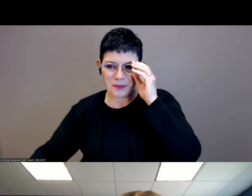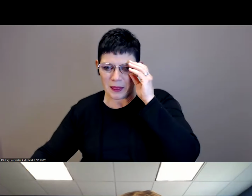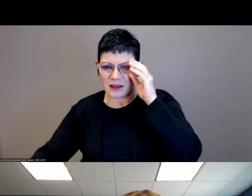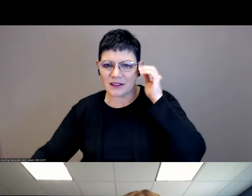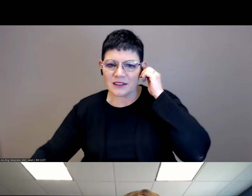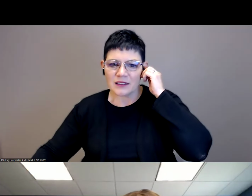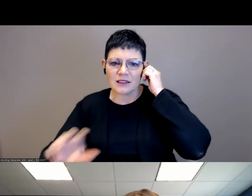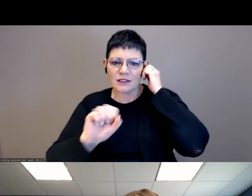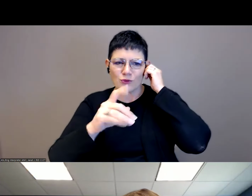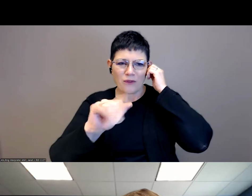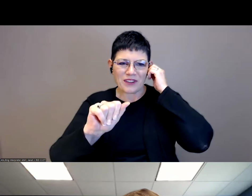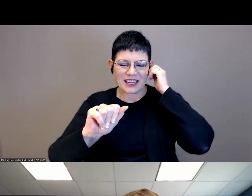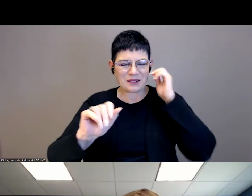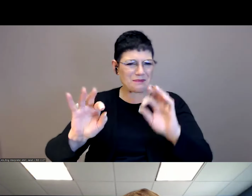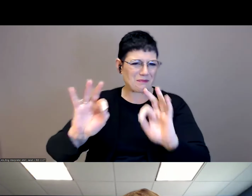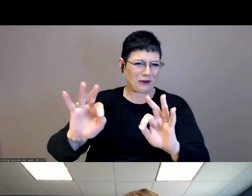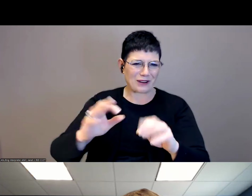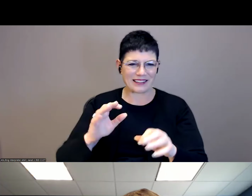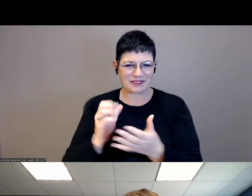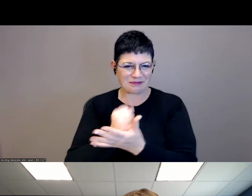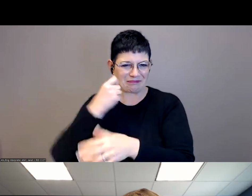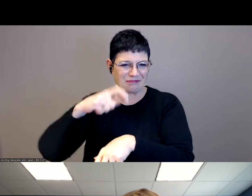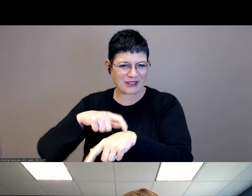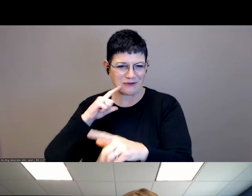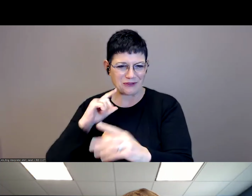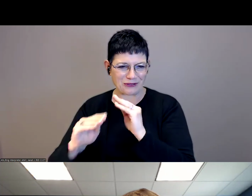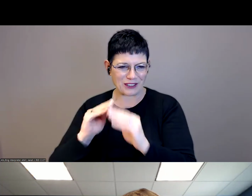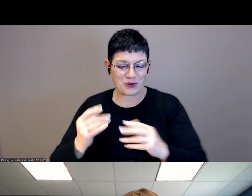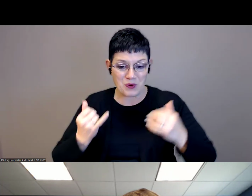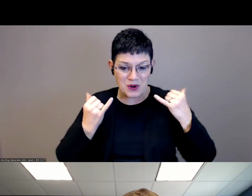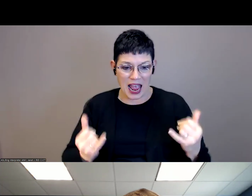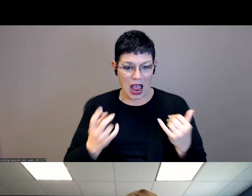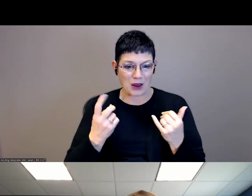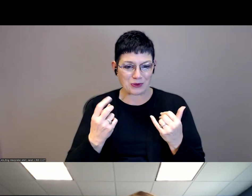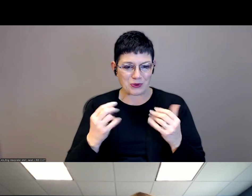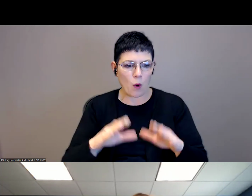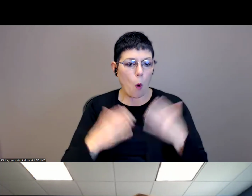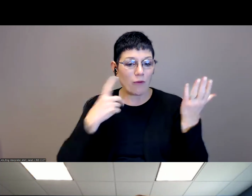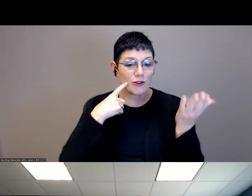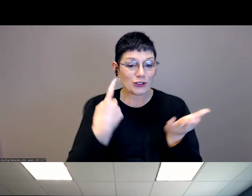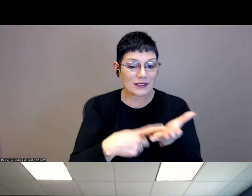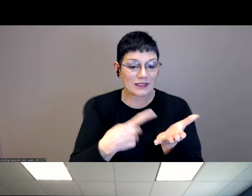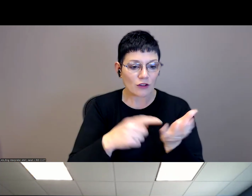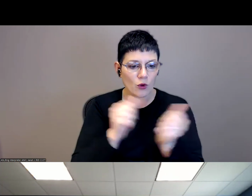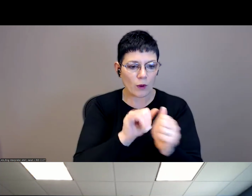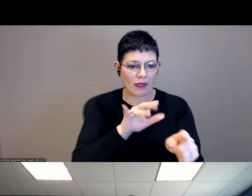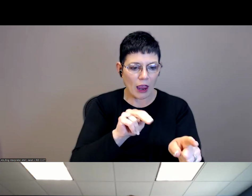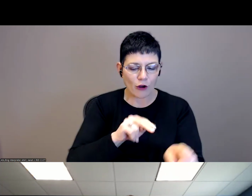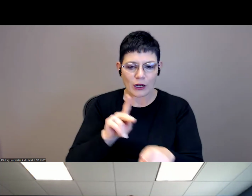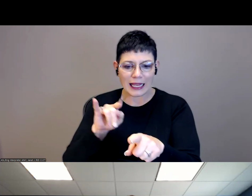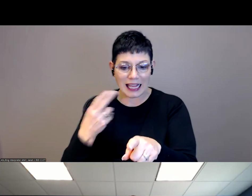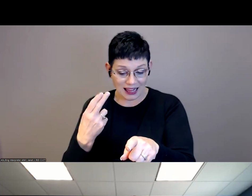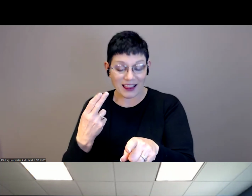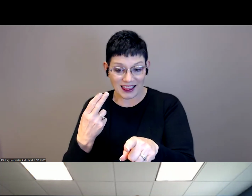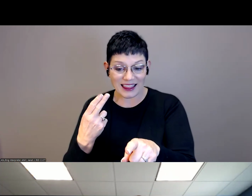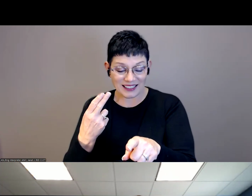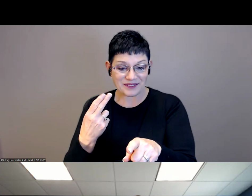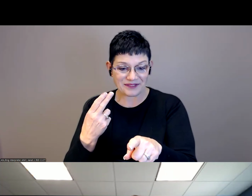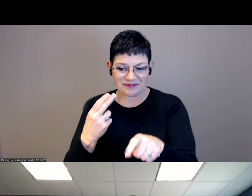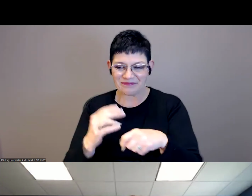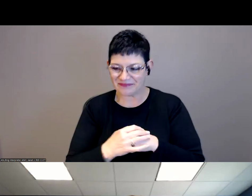Awesome. Yeah, good timing to fix that, because for right now, we're going to have a discussion with Aaron and Keith.